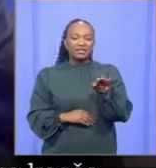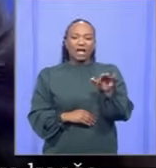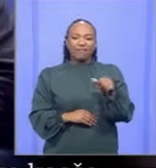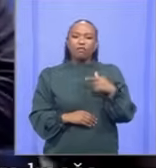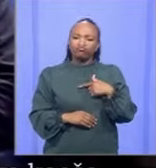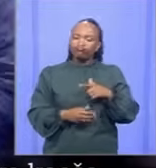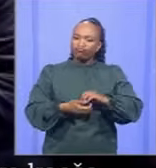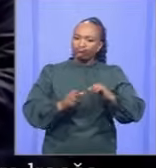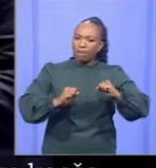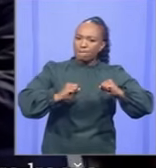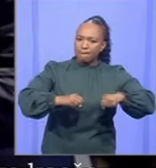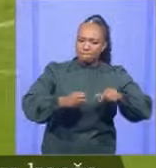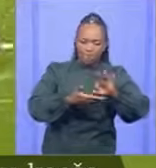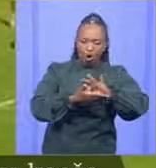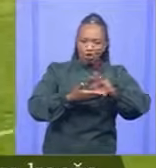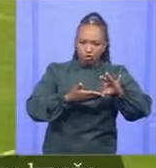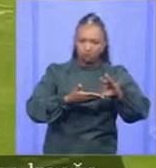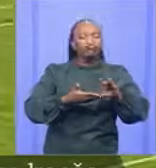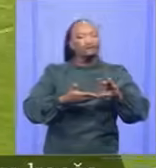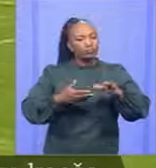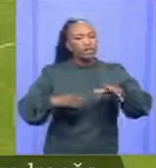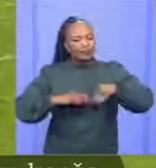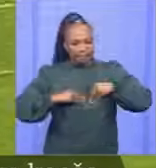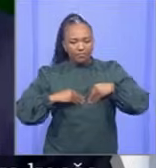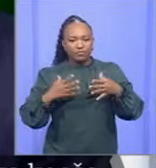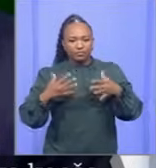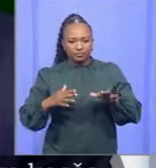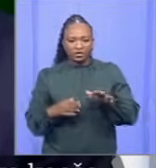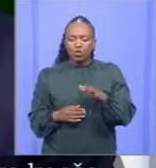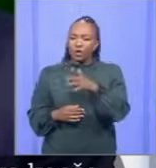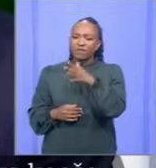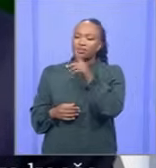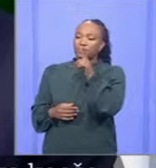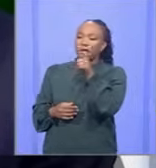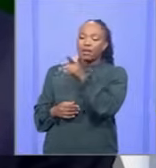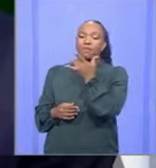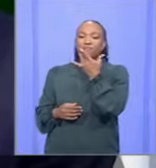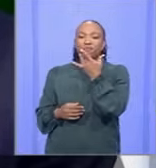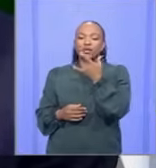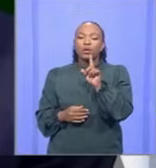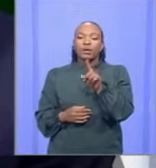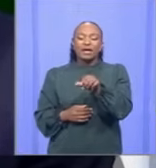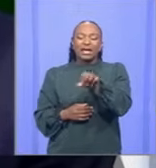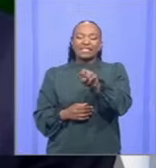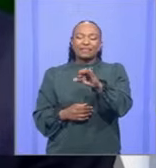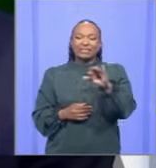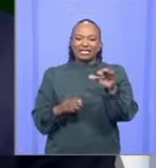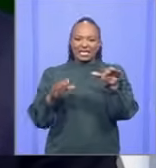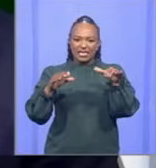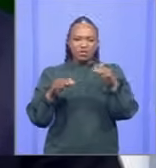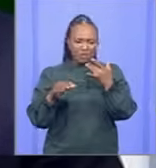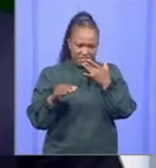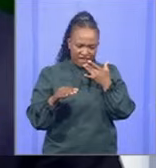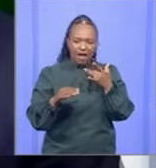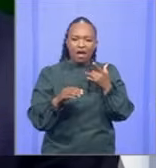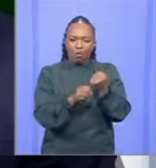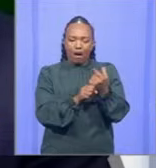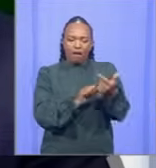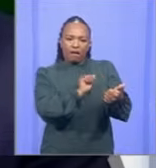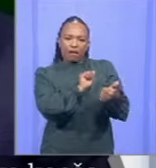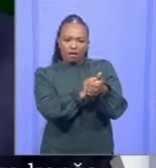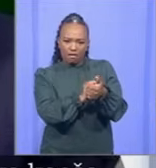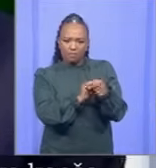pedi. We indicate to them our preference is with the SABC because of its ability to